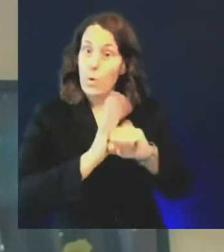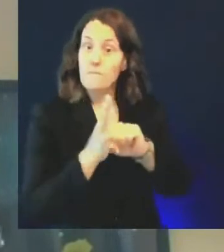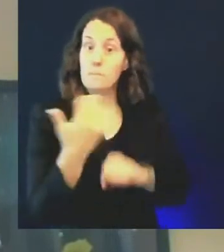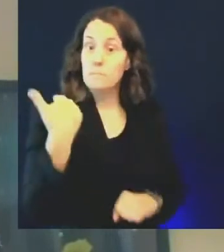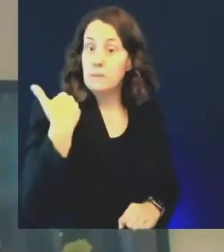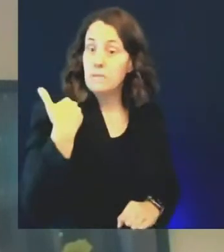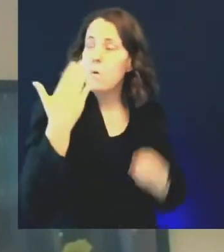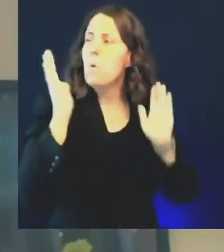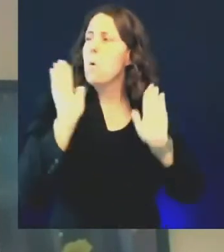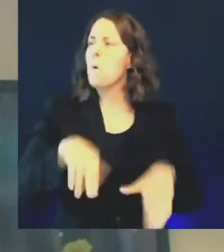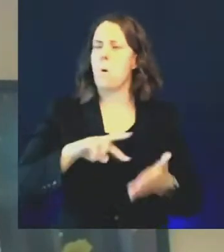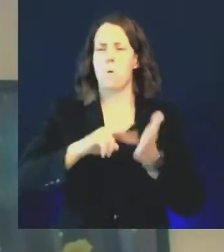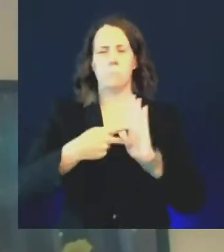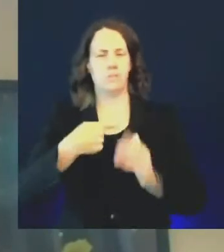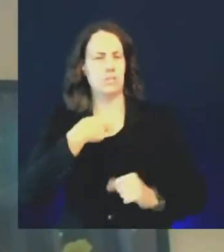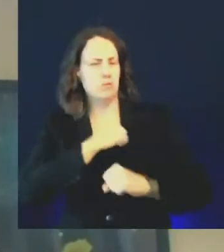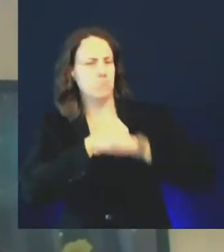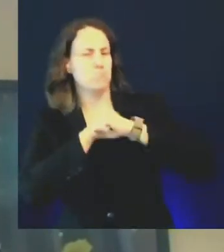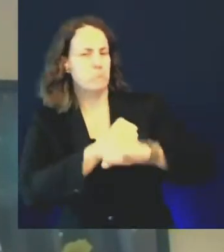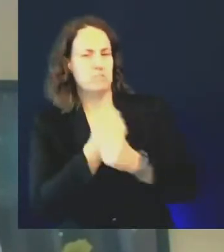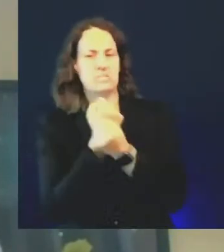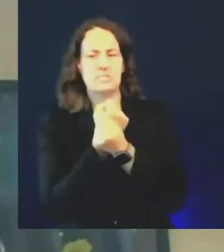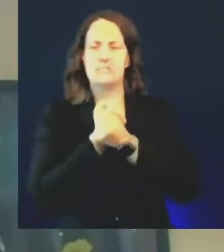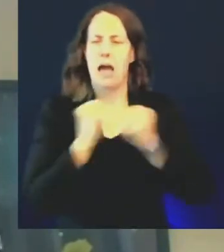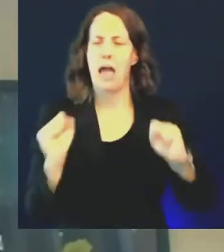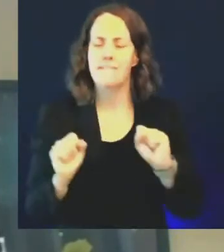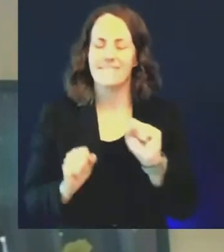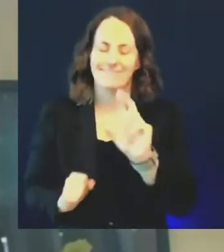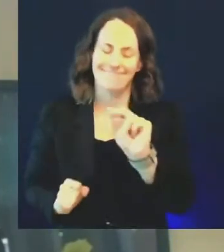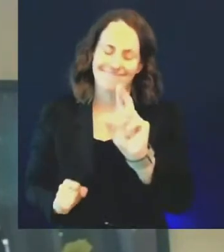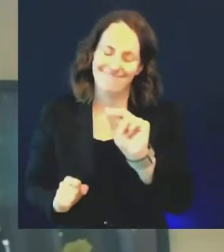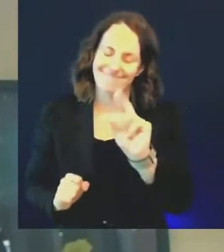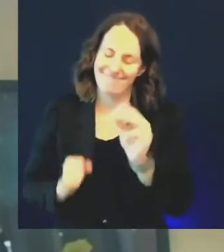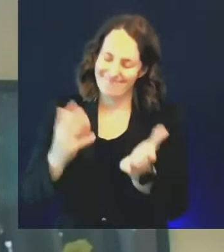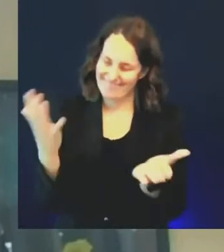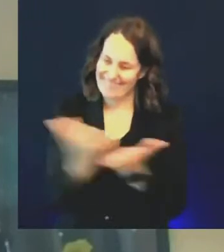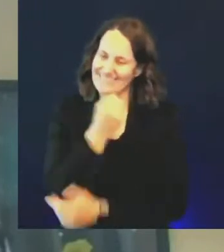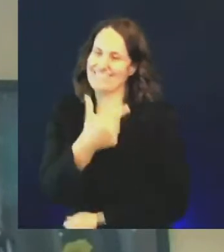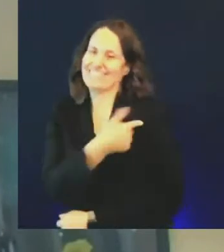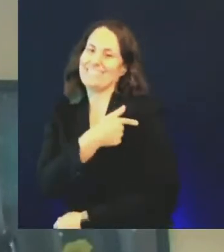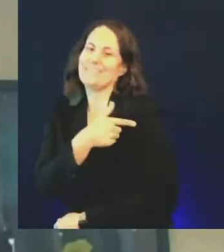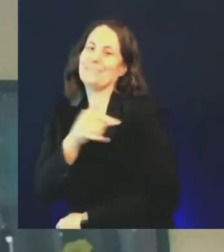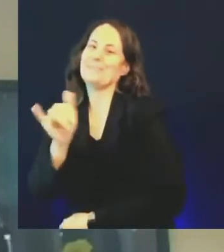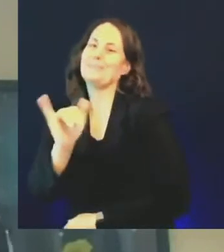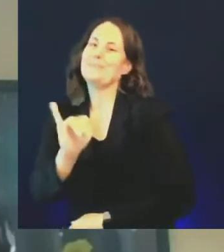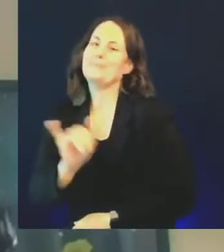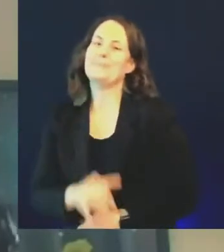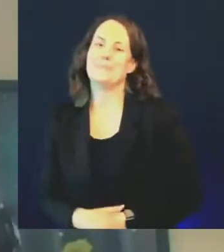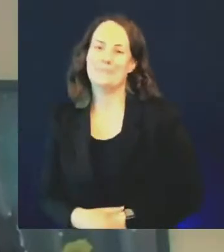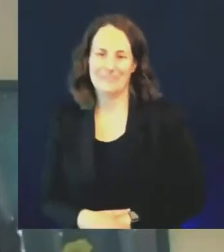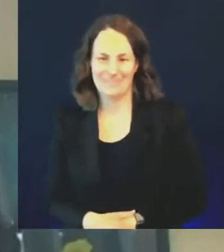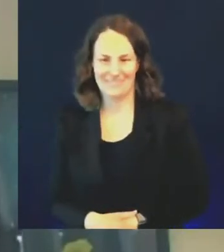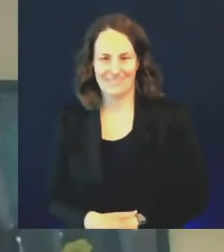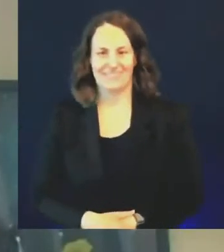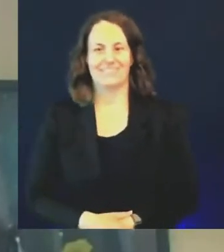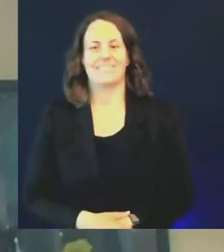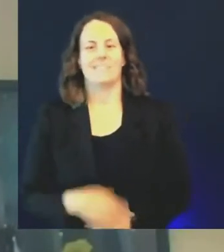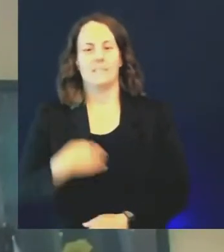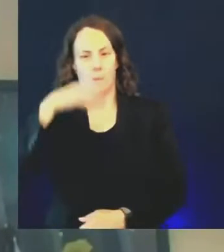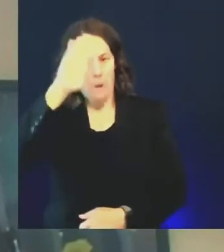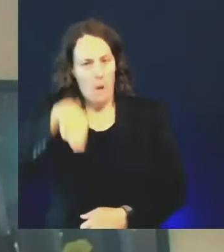have people in your life who are hesitant or who need help making an appointment or finding a pop-up